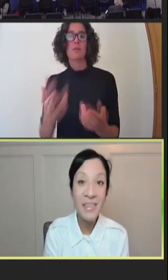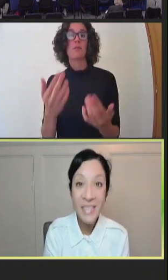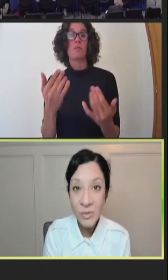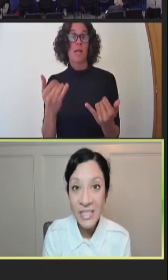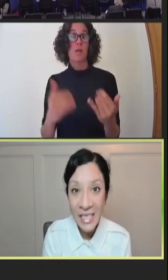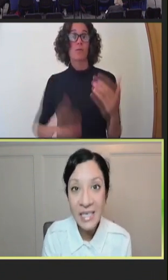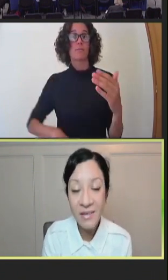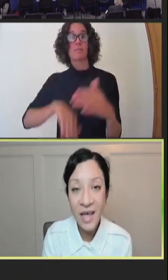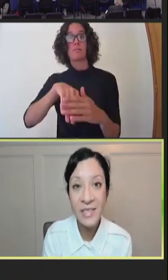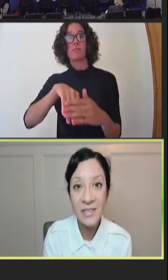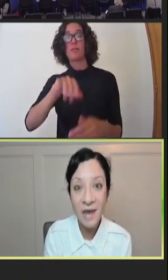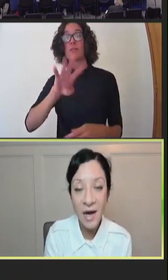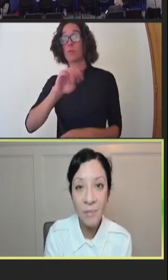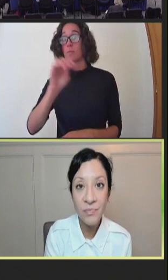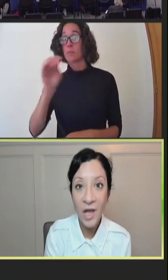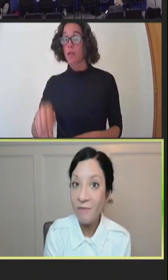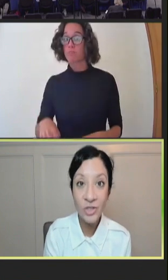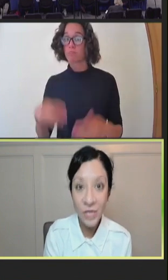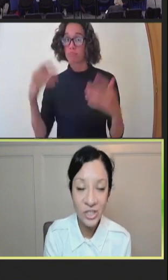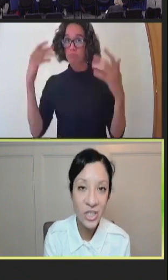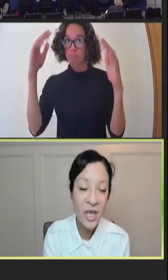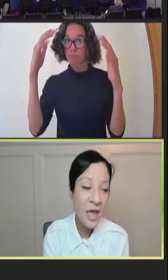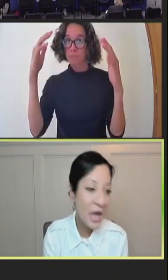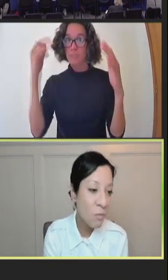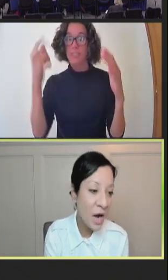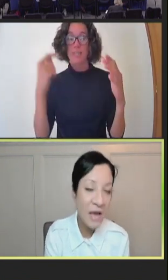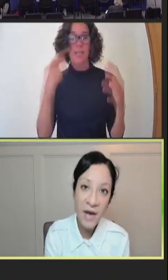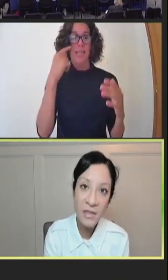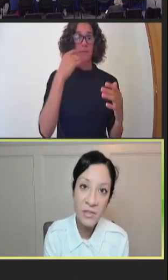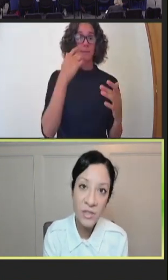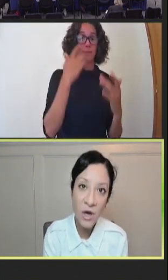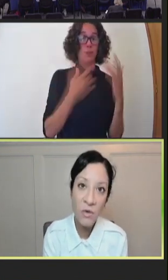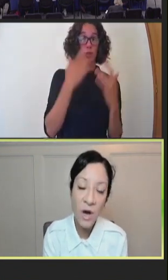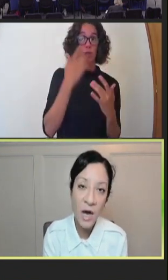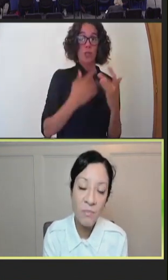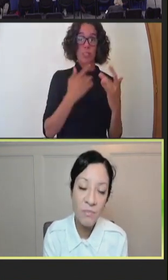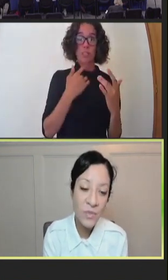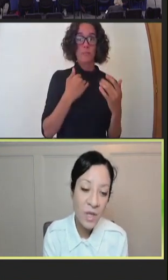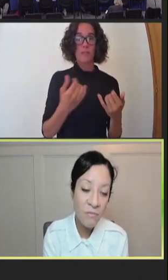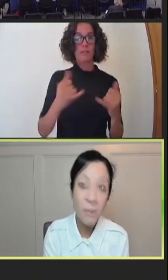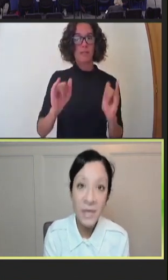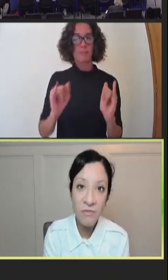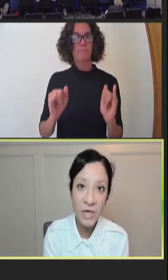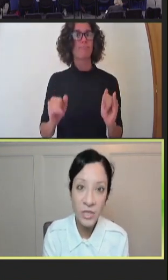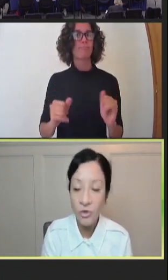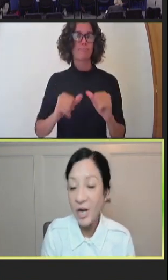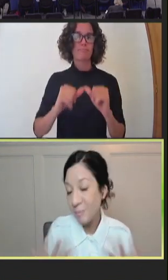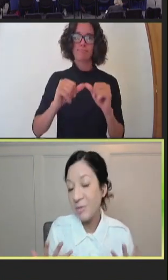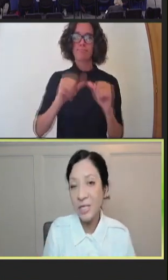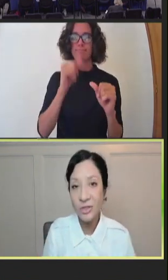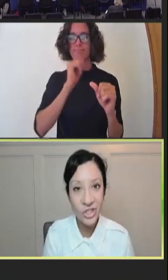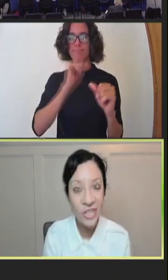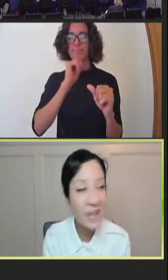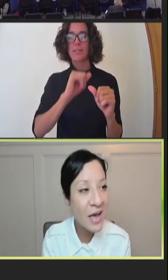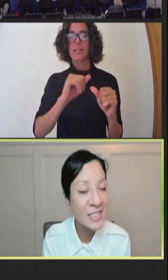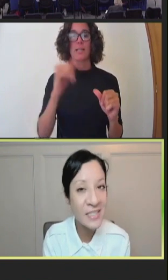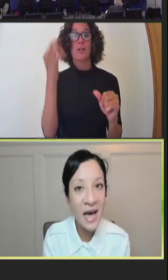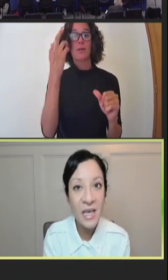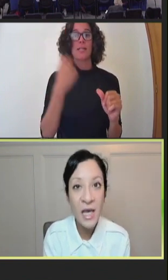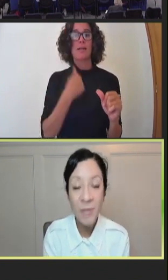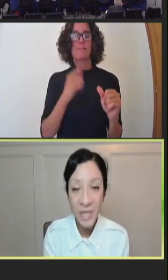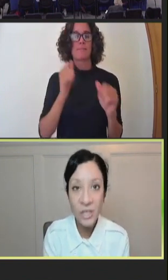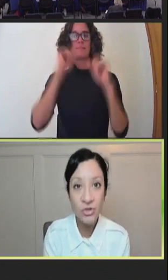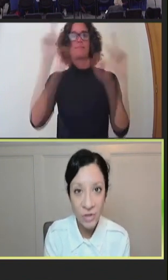And this was in light of a shortage. And why I find this so for me, very extraordinary, I'm a pediatrician, is